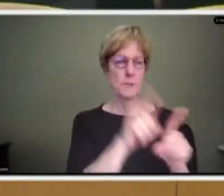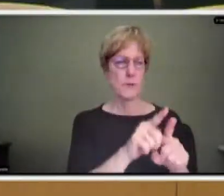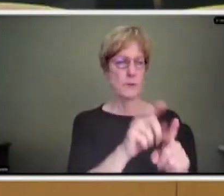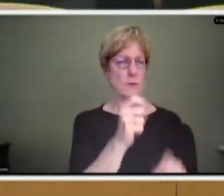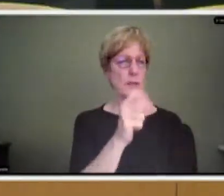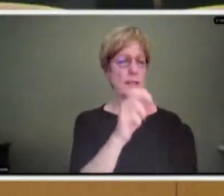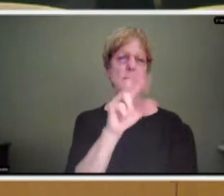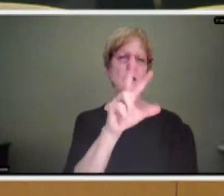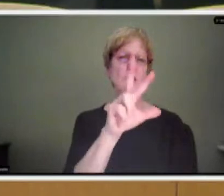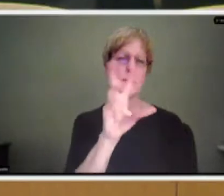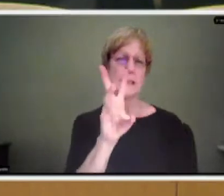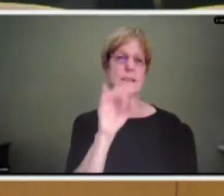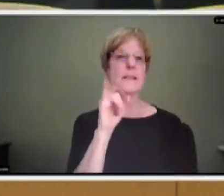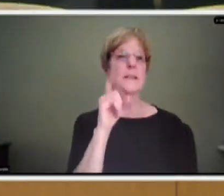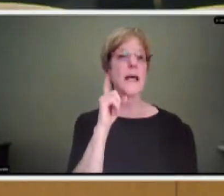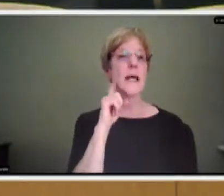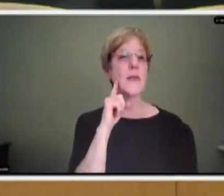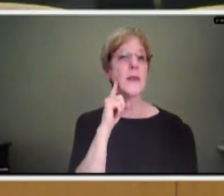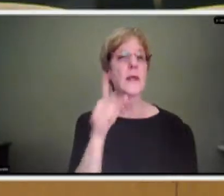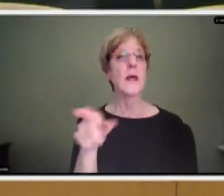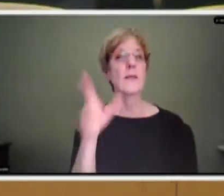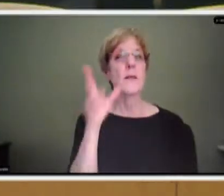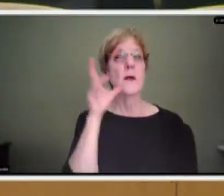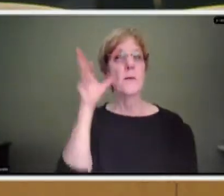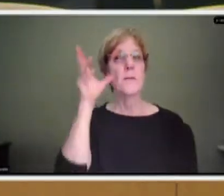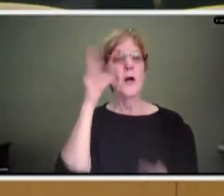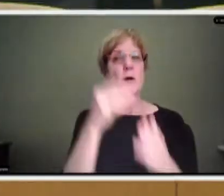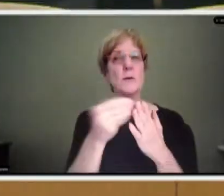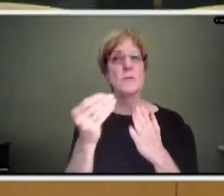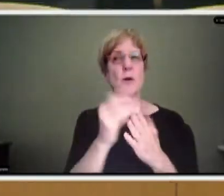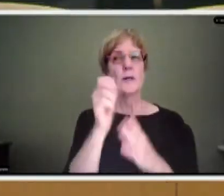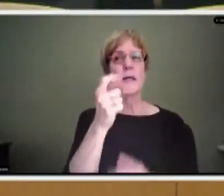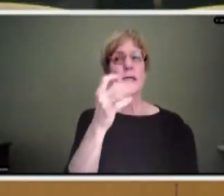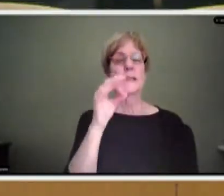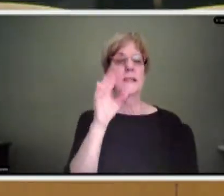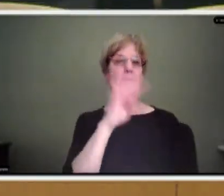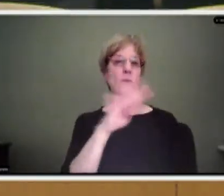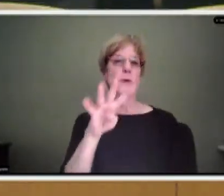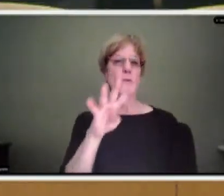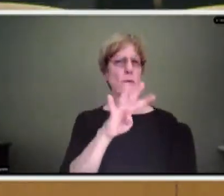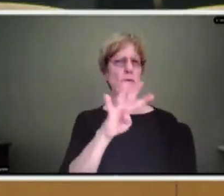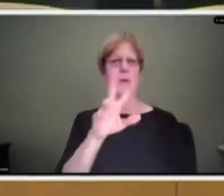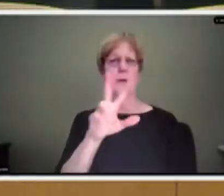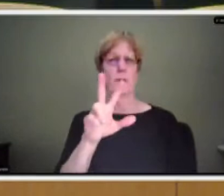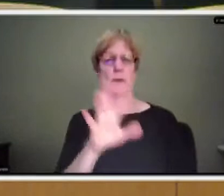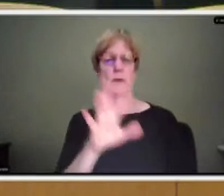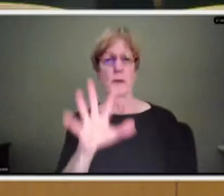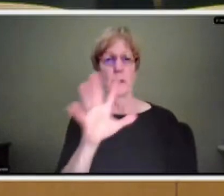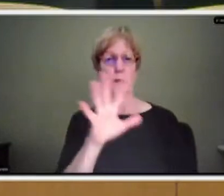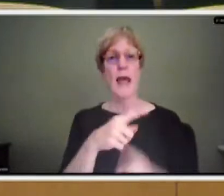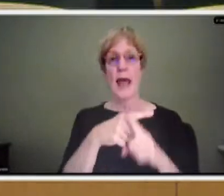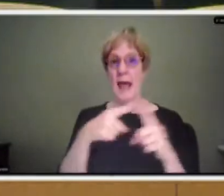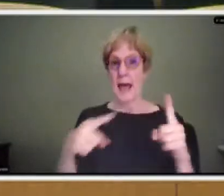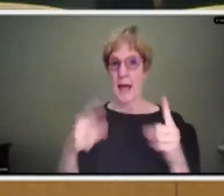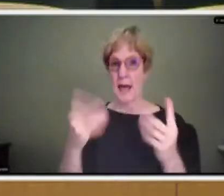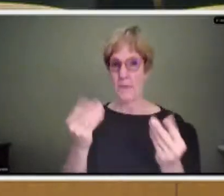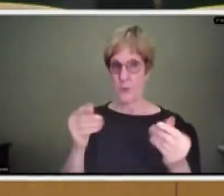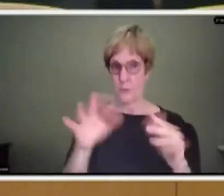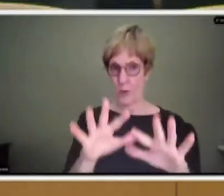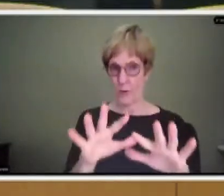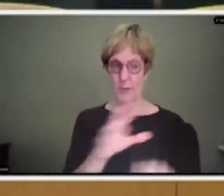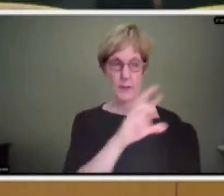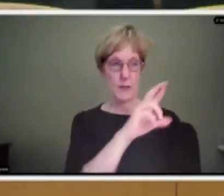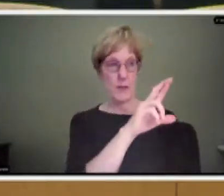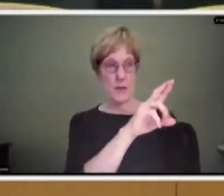1936. I think their parents bought it in 1944 or 43, half the property. And then the Miss Riley